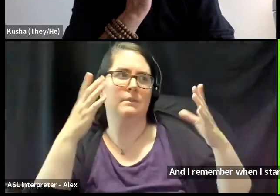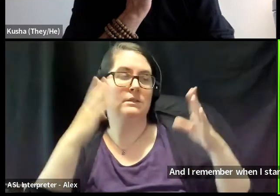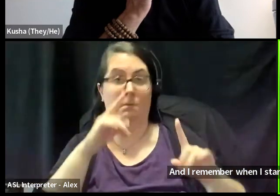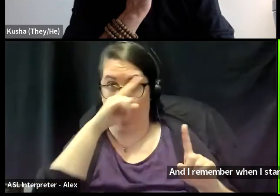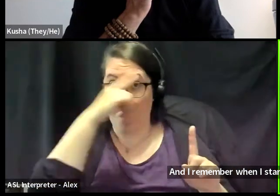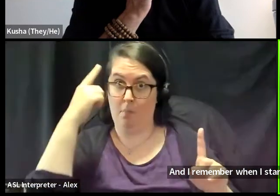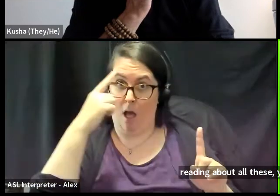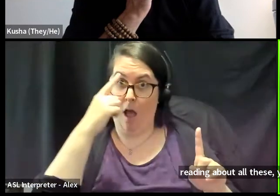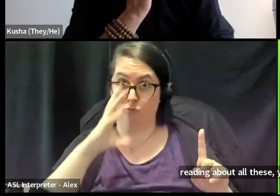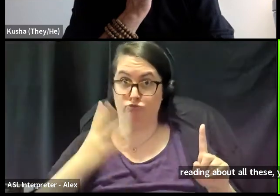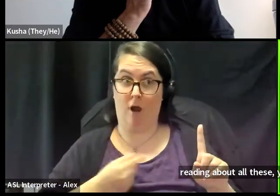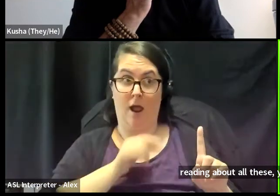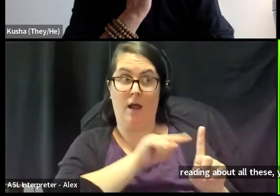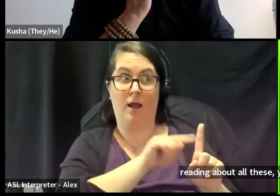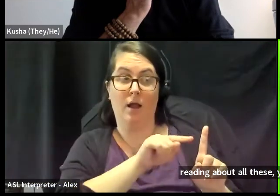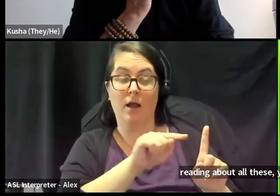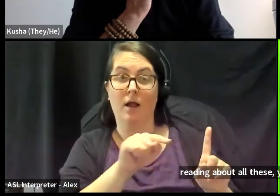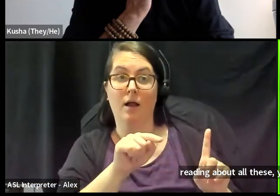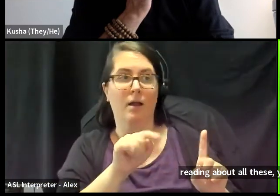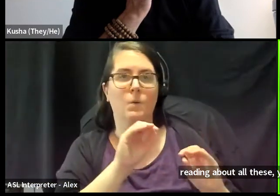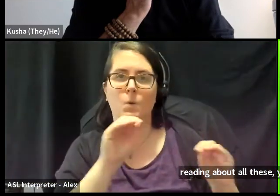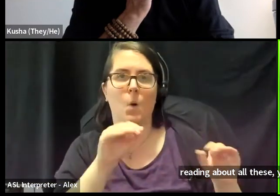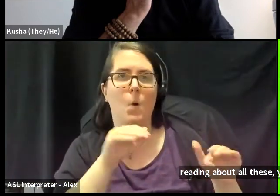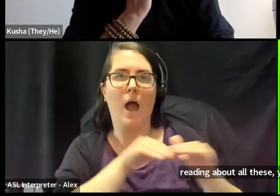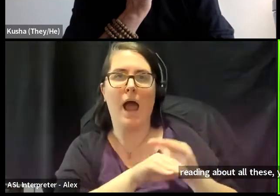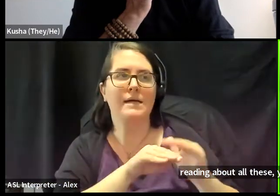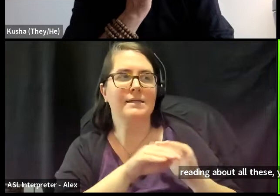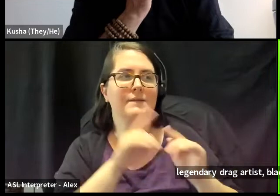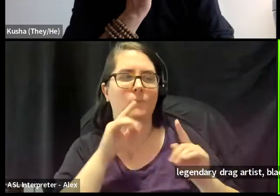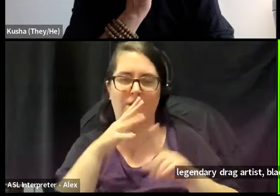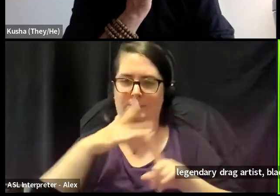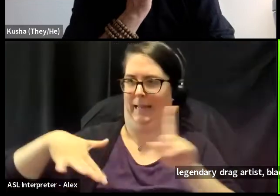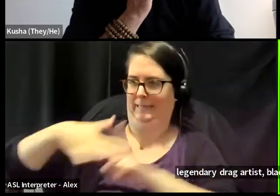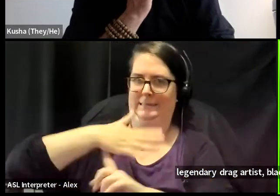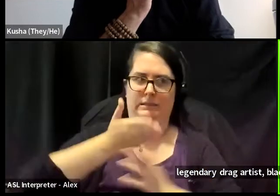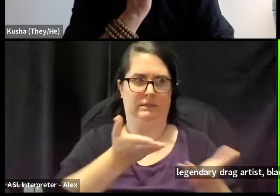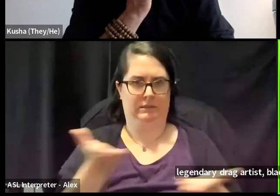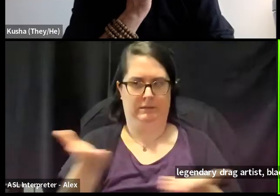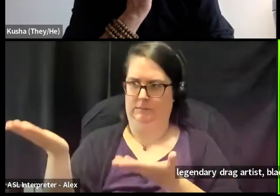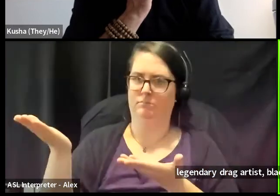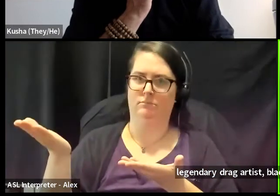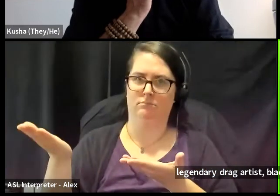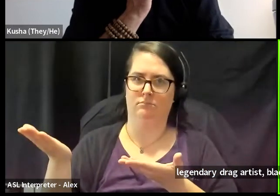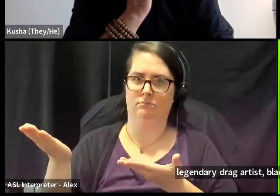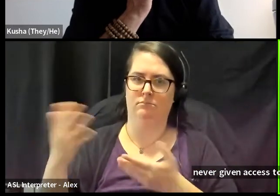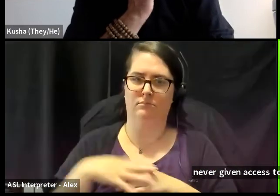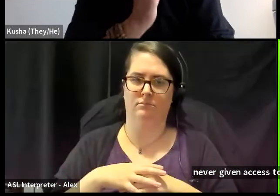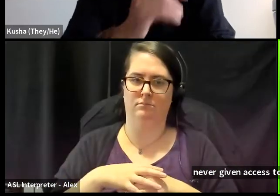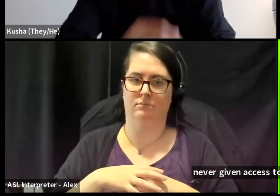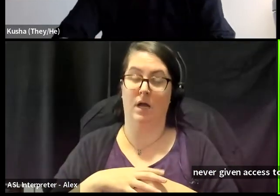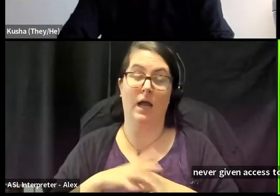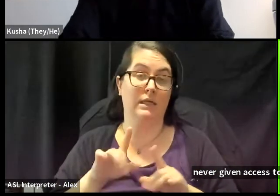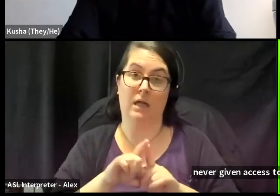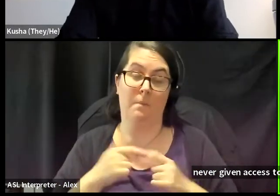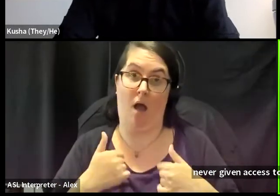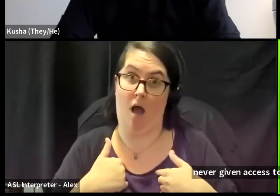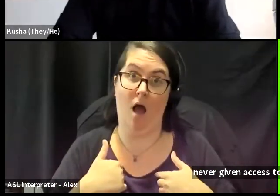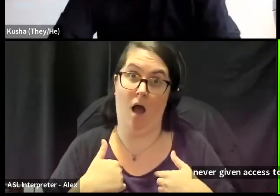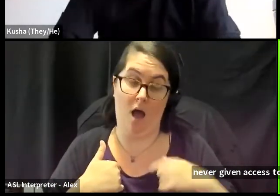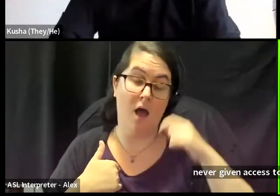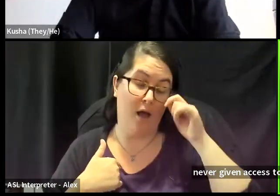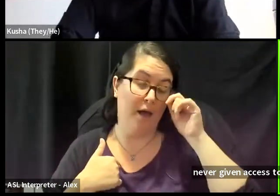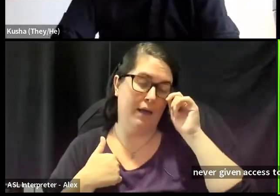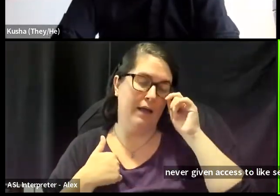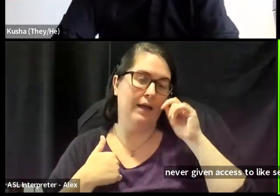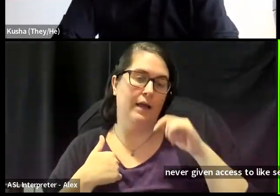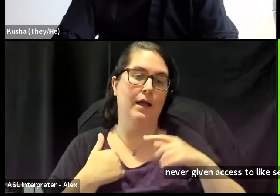artists who were never given access to like certain spaces, meaning, when a certain time hits, I even know that I've produced shows